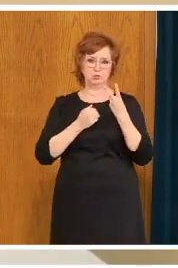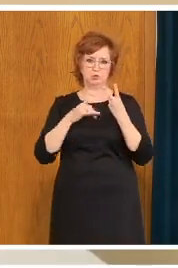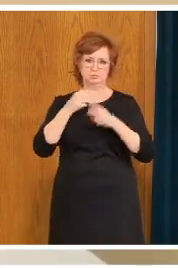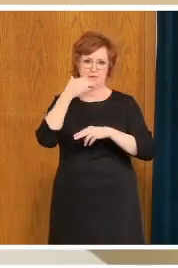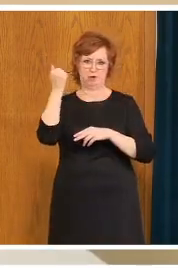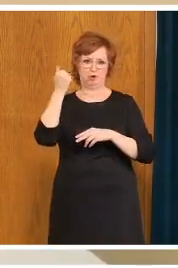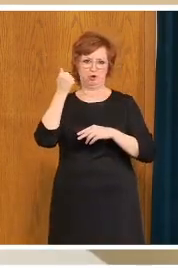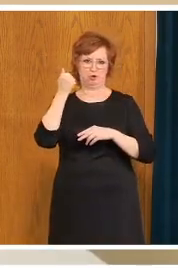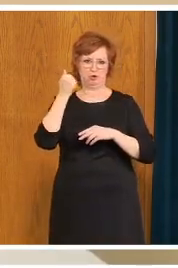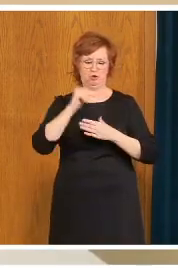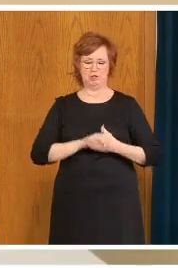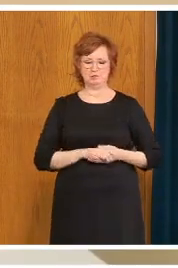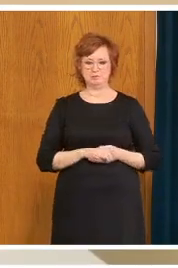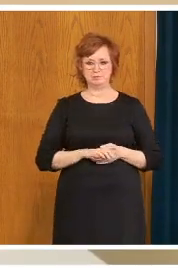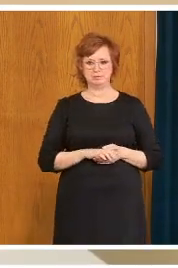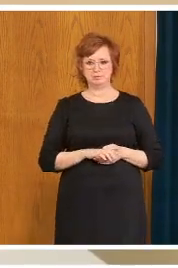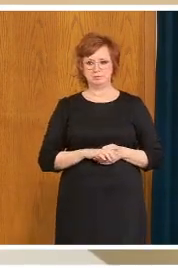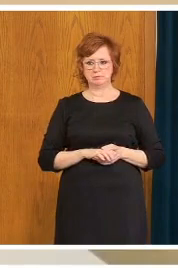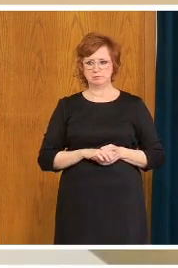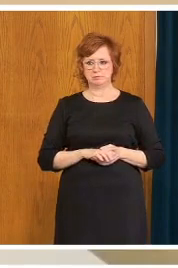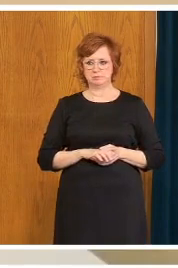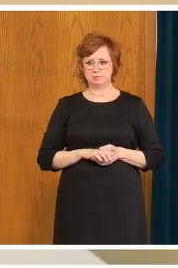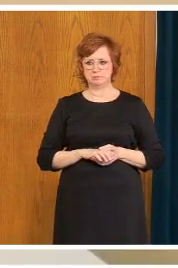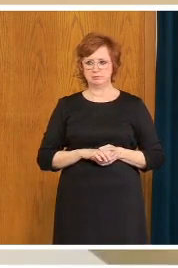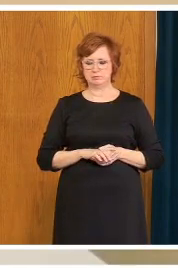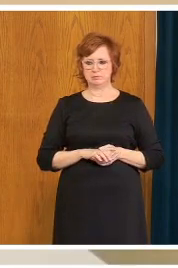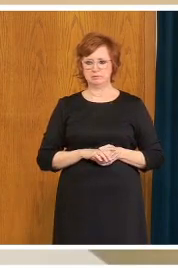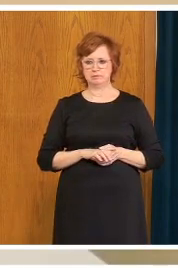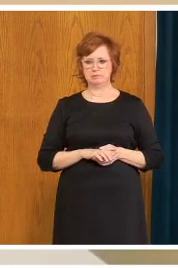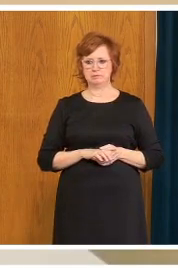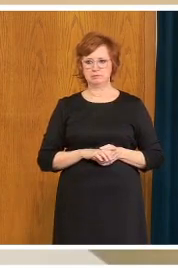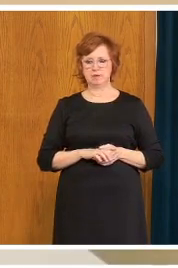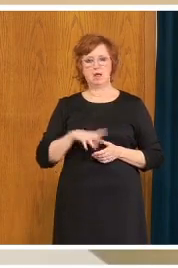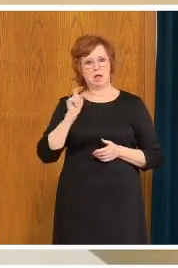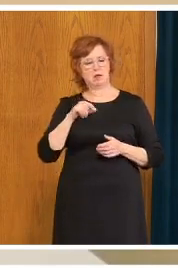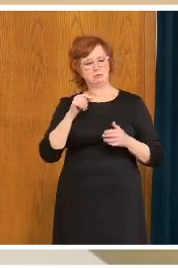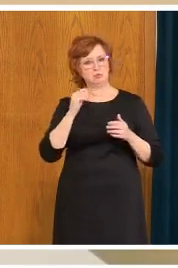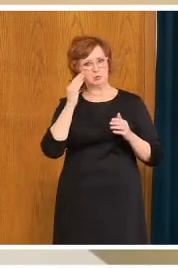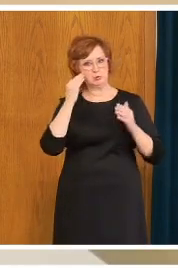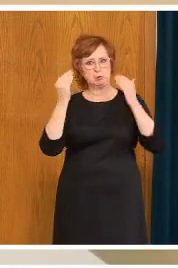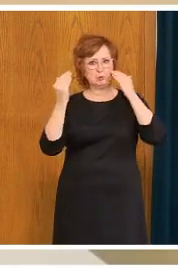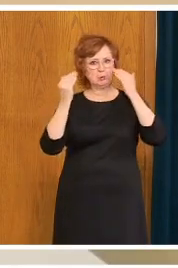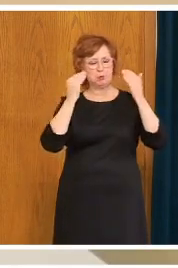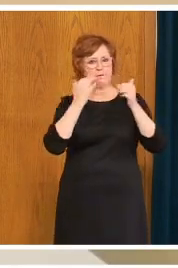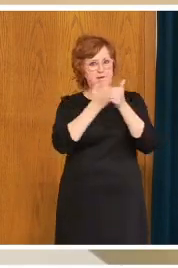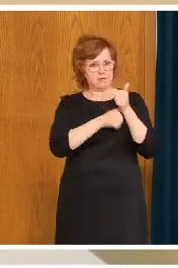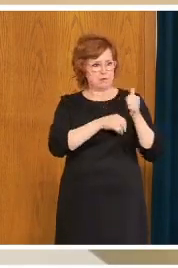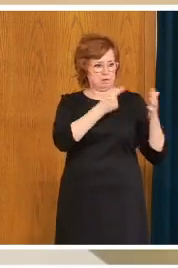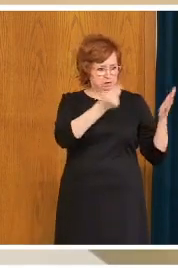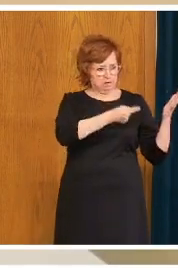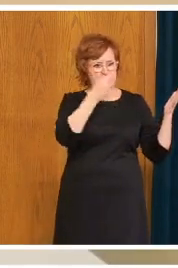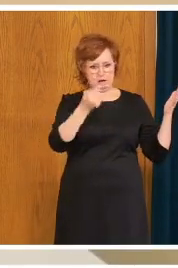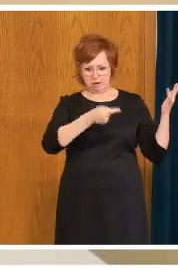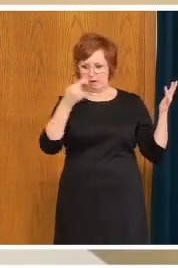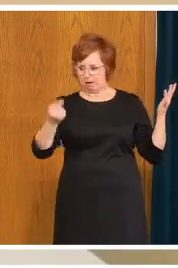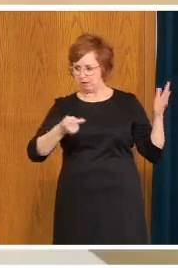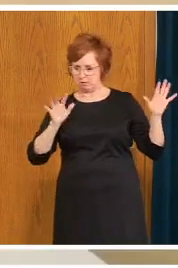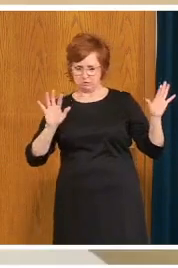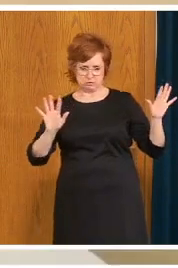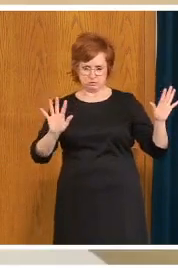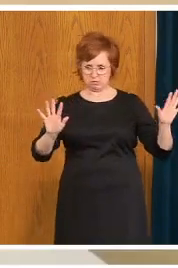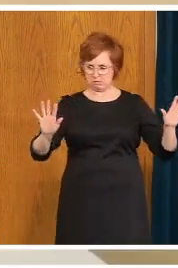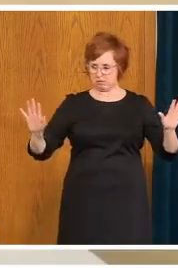And so we have to, be aware of all these things. And certainly the hope is, like the minister said, once we have